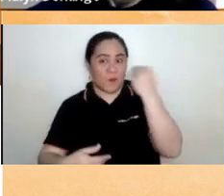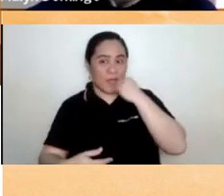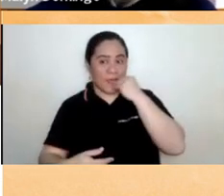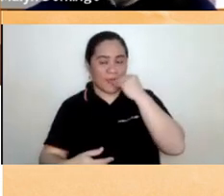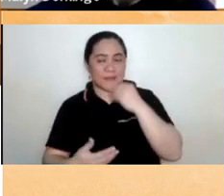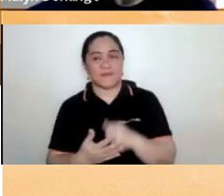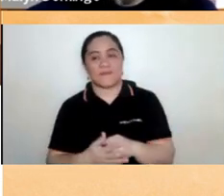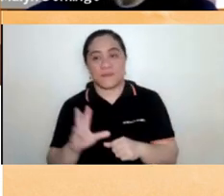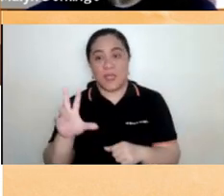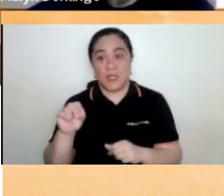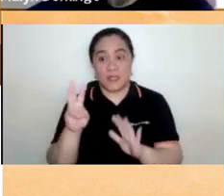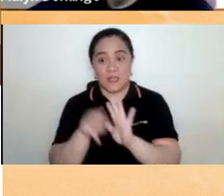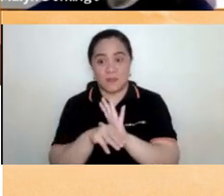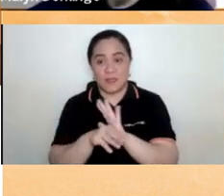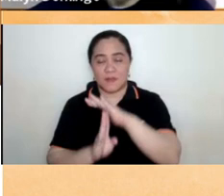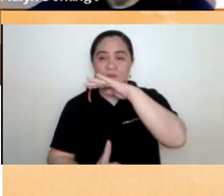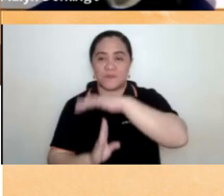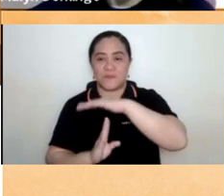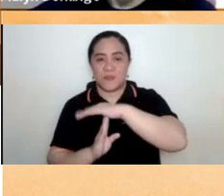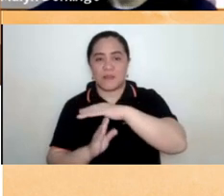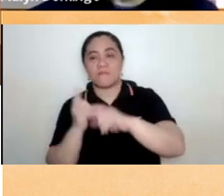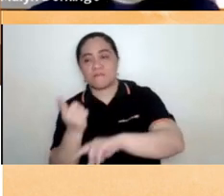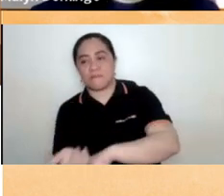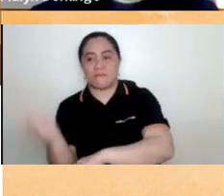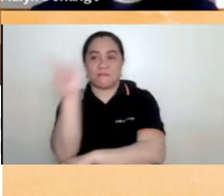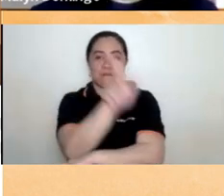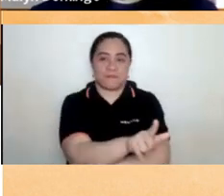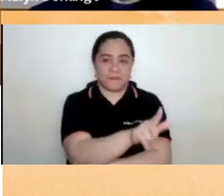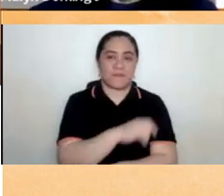the 30 minutes is up, then shift to the next activity.